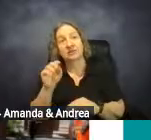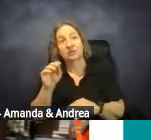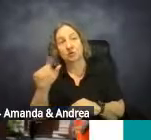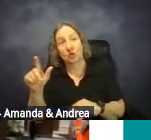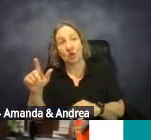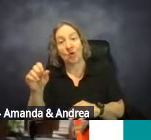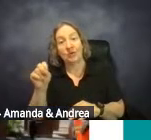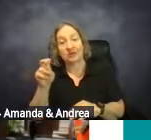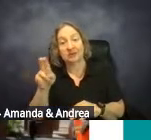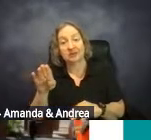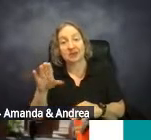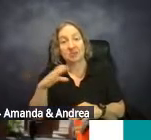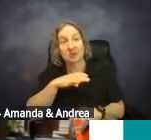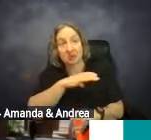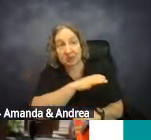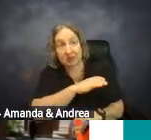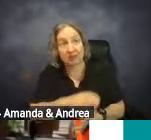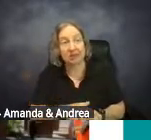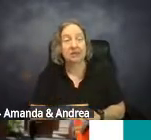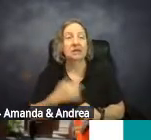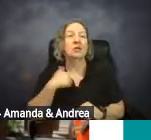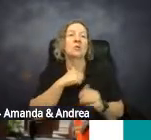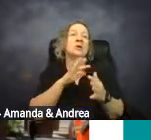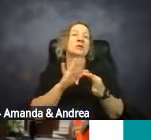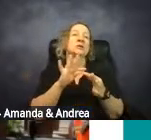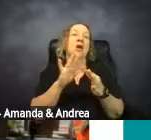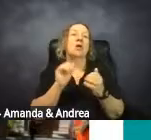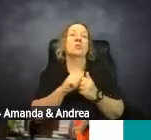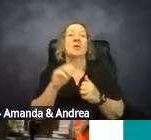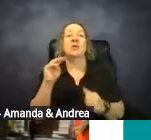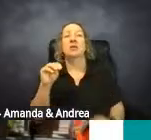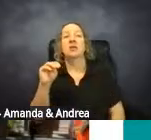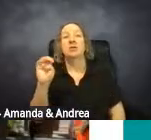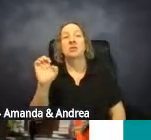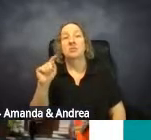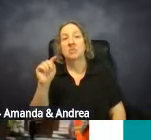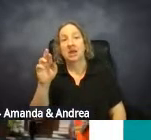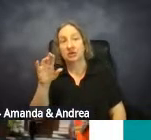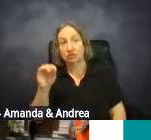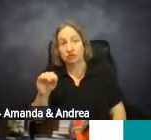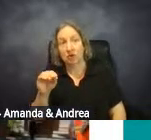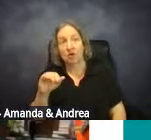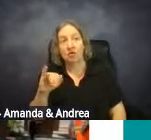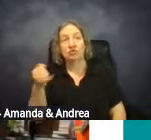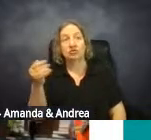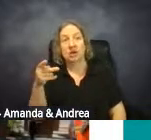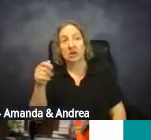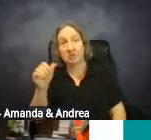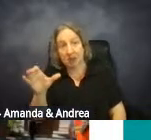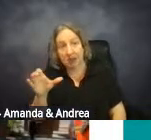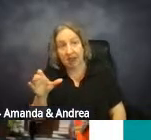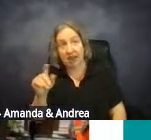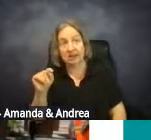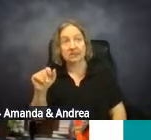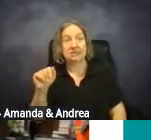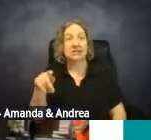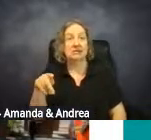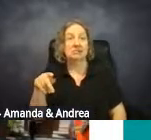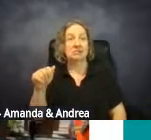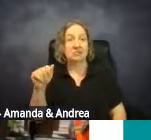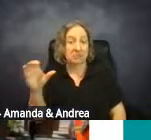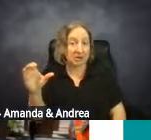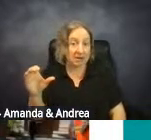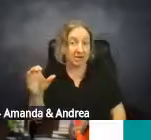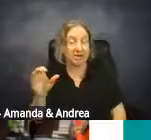been talking to Metro and JPAC and TPAC regarding